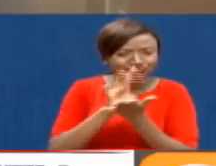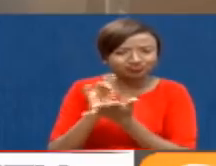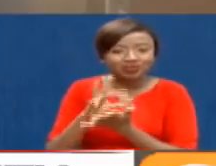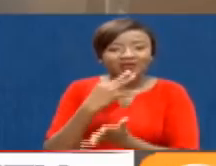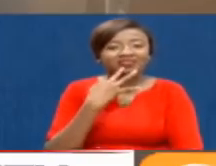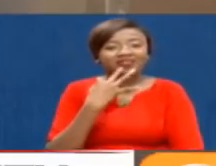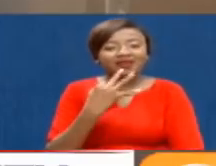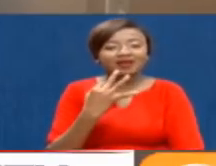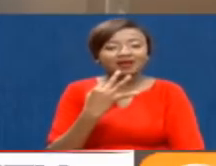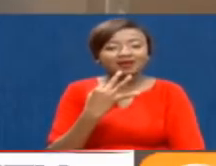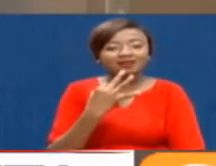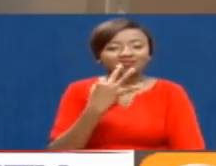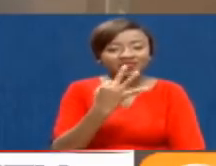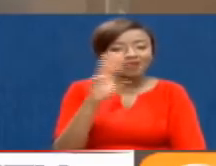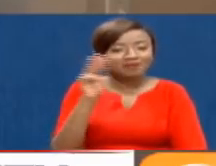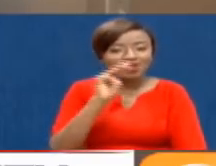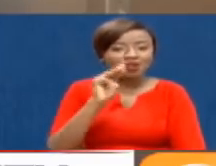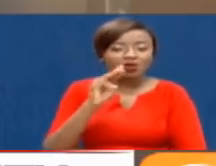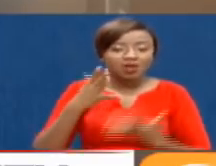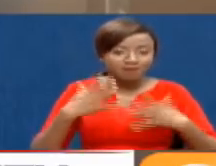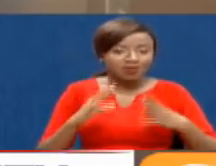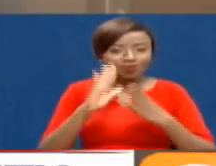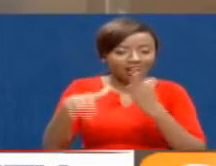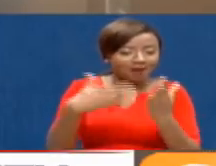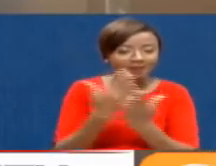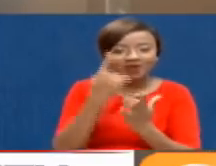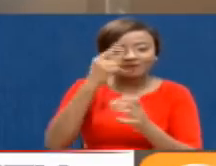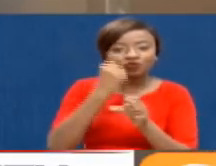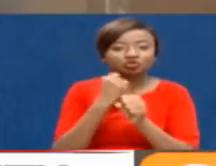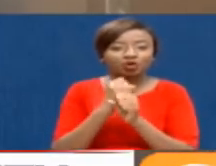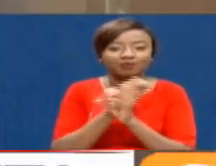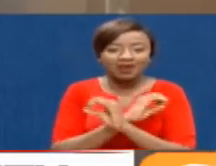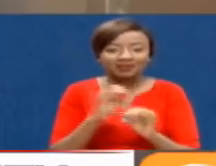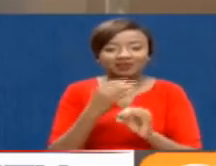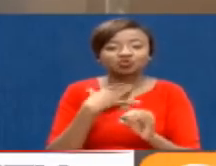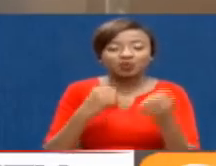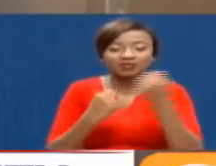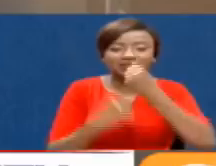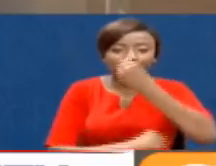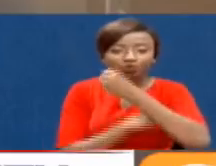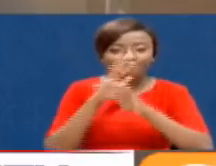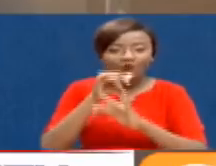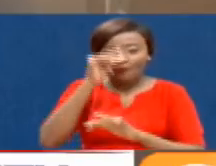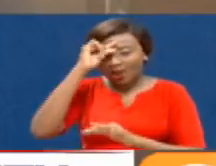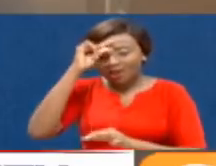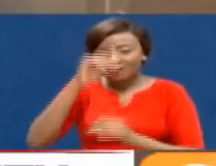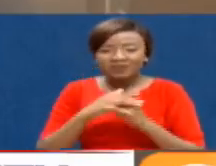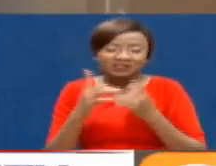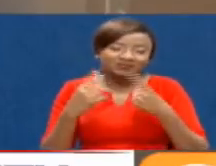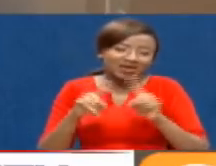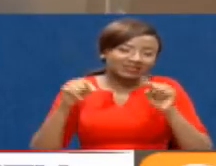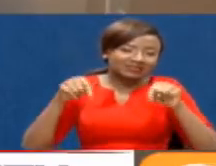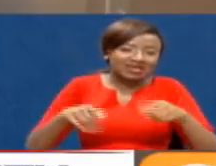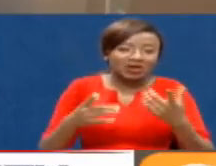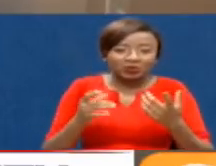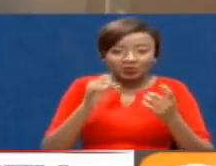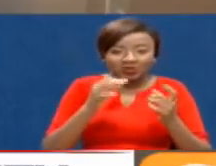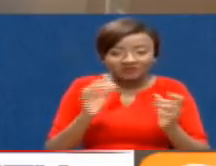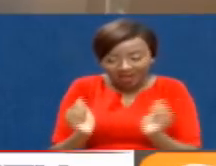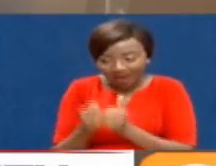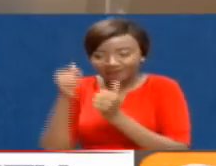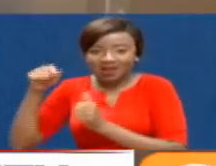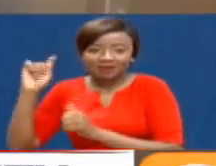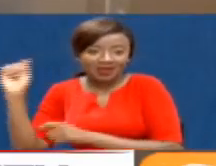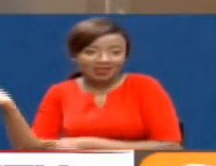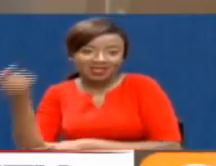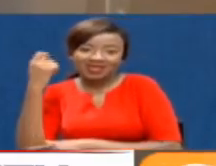people filed for unemployment. Before that, the record was about 600,000. That's just here because that data is tracked. But if you were to do a similar exercise in Kenya,